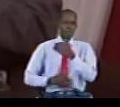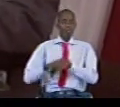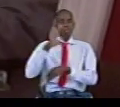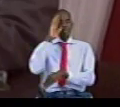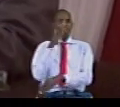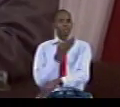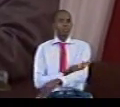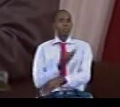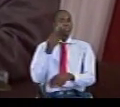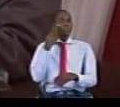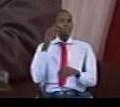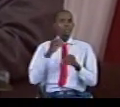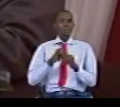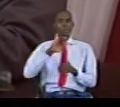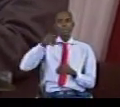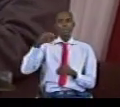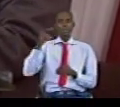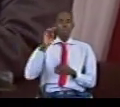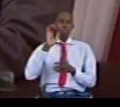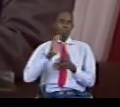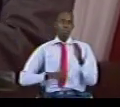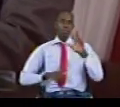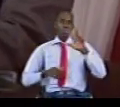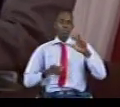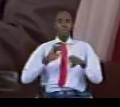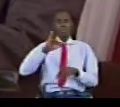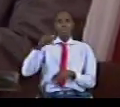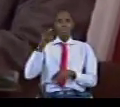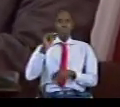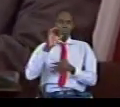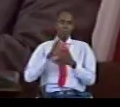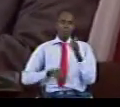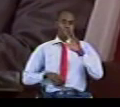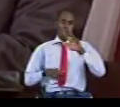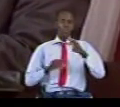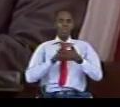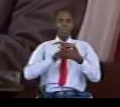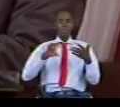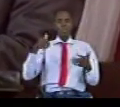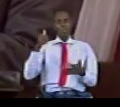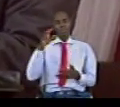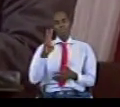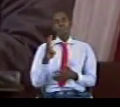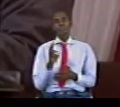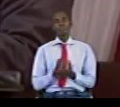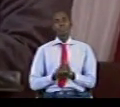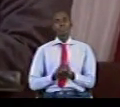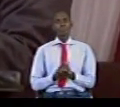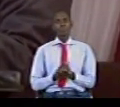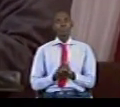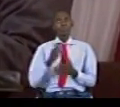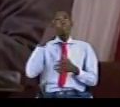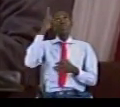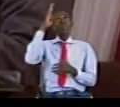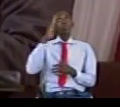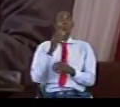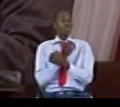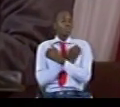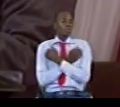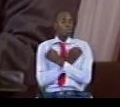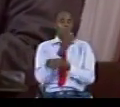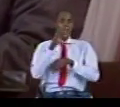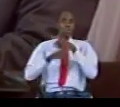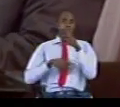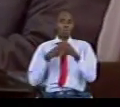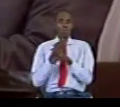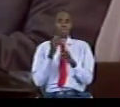John chapter 3. John chapter 3, reading from verse 16. For God so loved the world that he